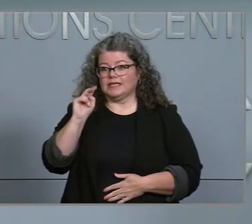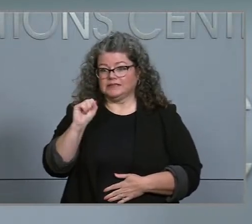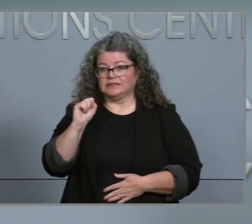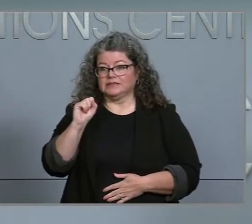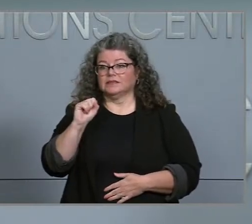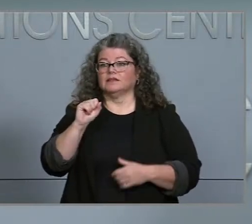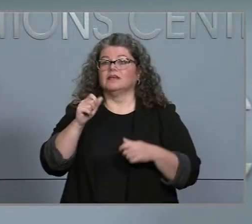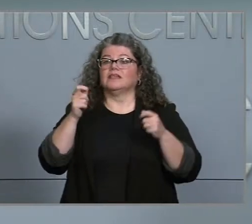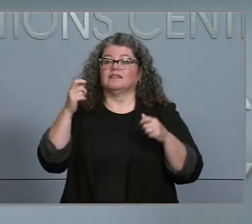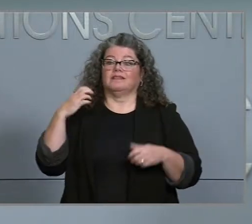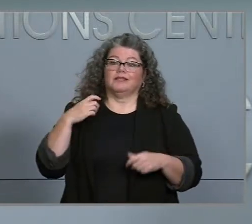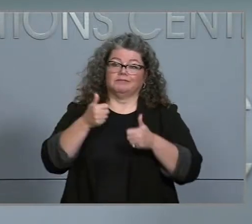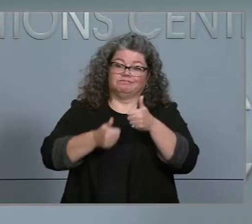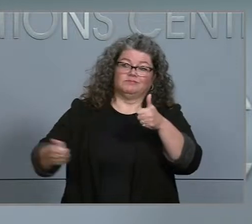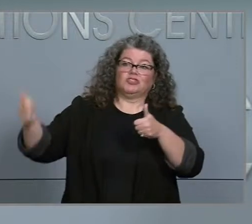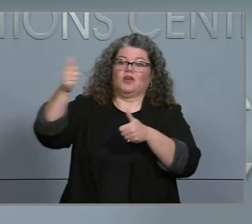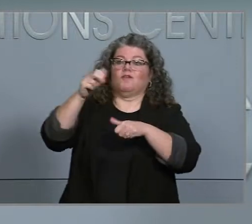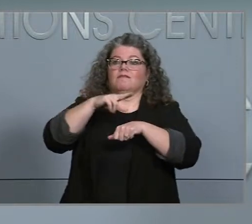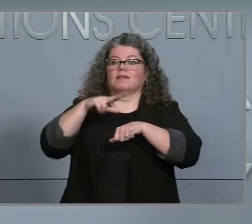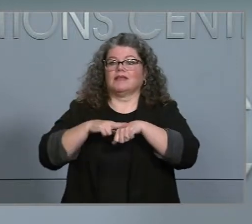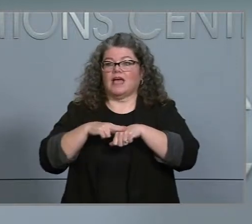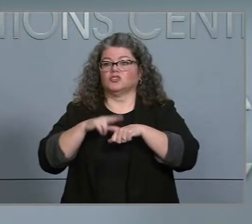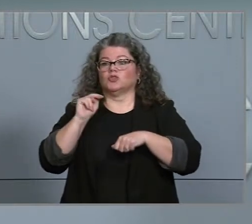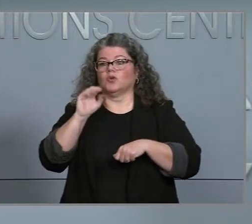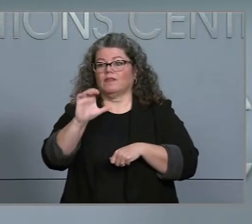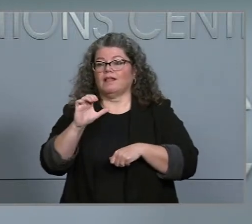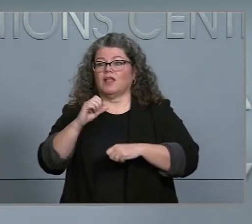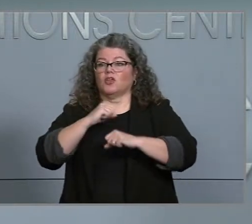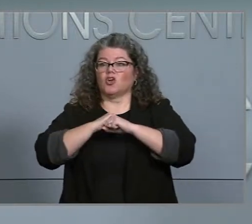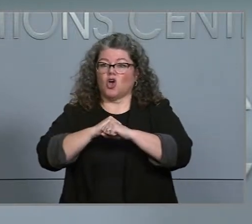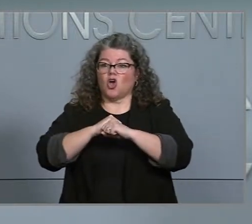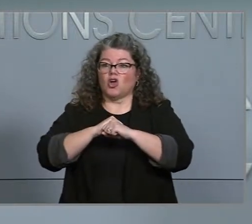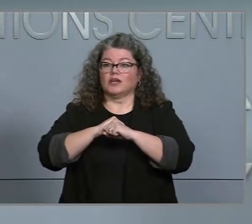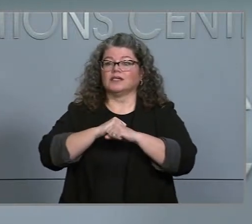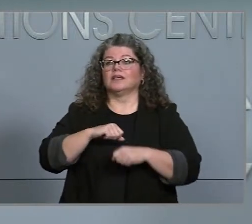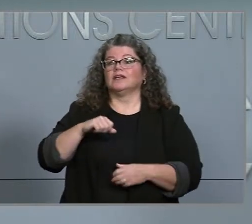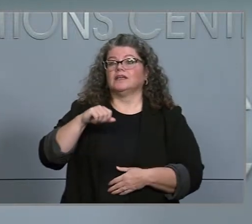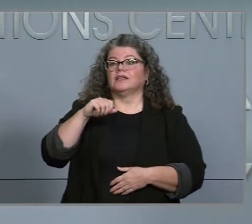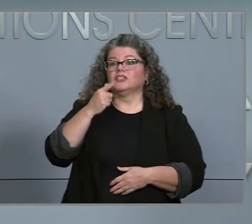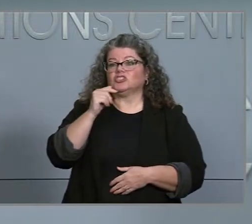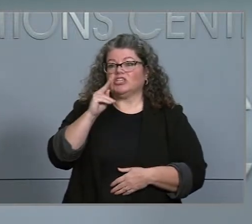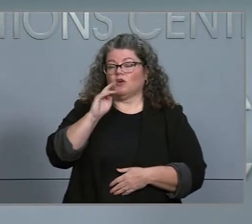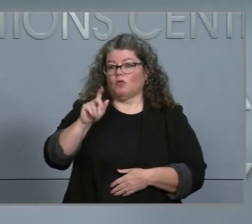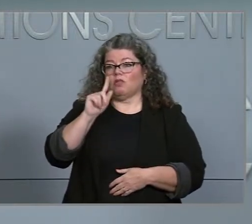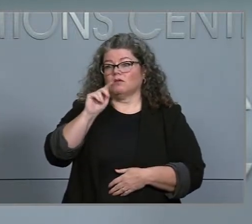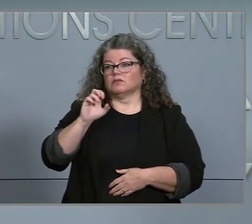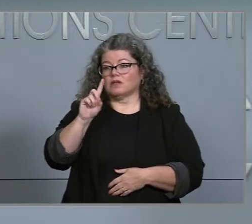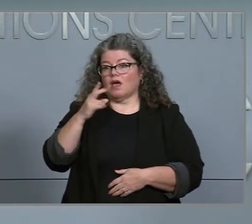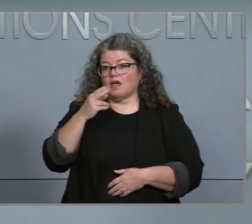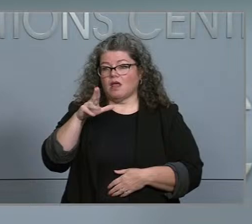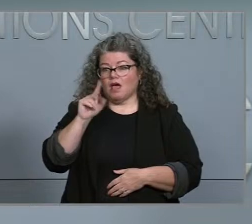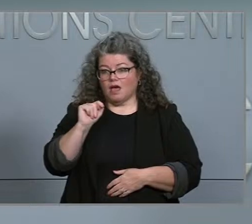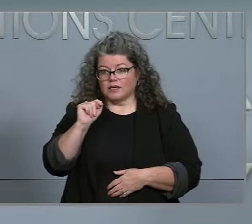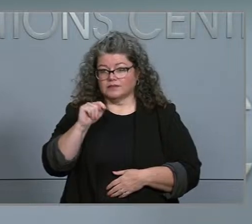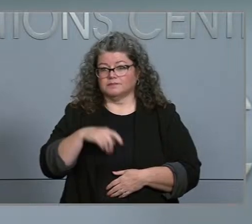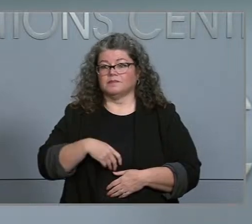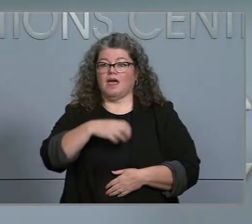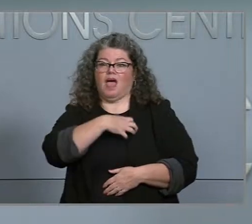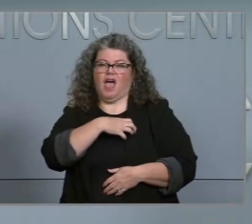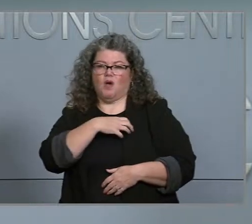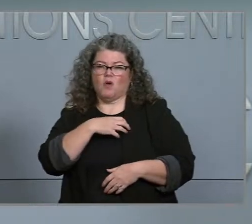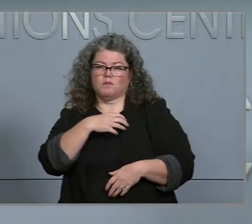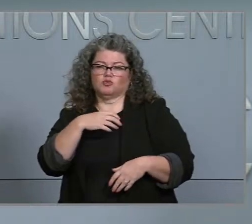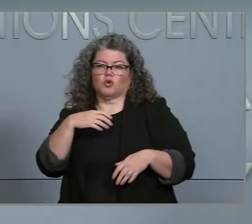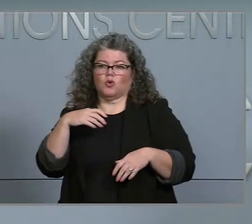Adjutant General of the North Carolina National Guard, Major General Todd Hunt, our Commander of the North Carolina State Highway Patrol, Colonel